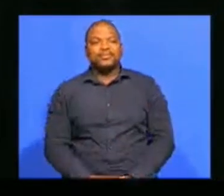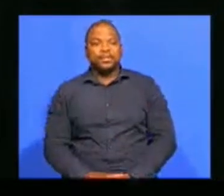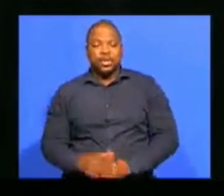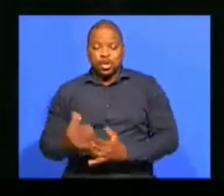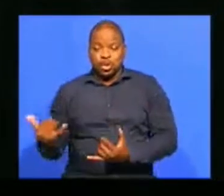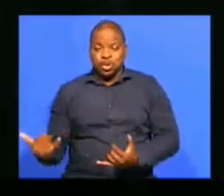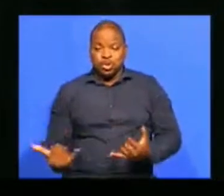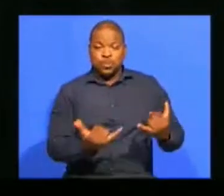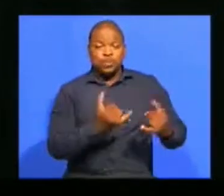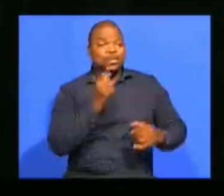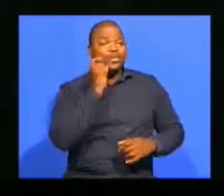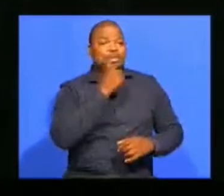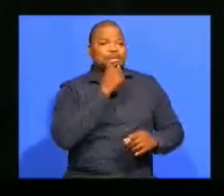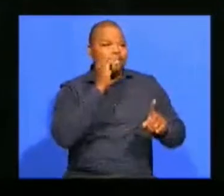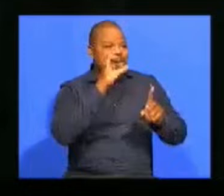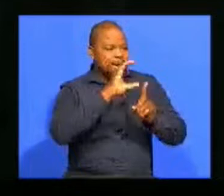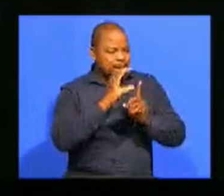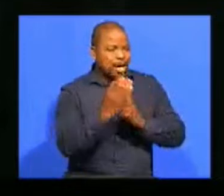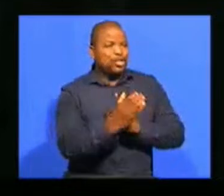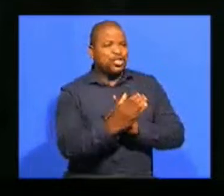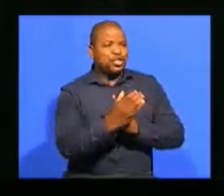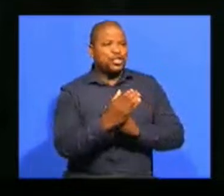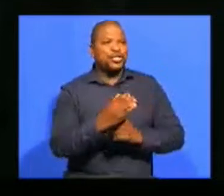youth, gender, and culture,